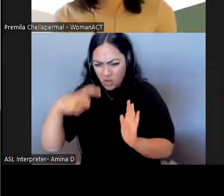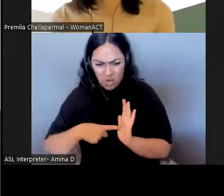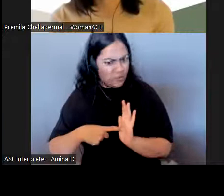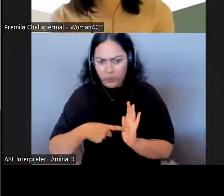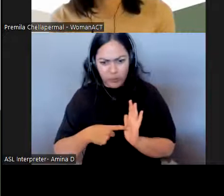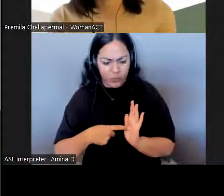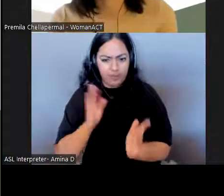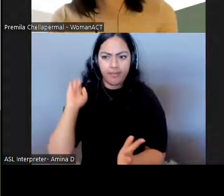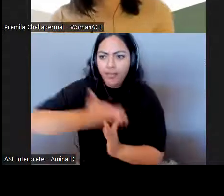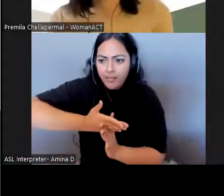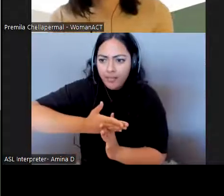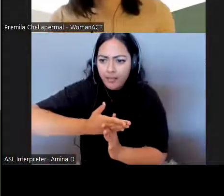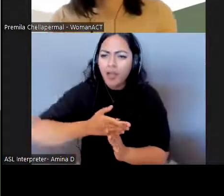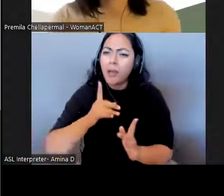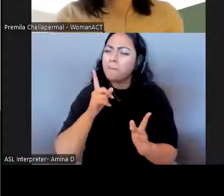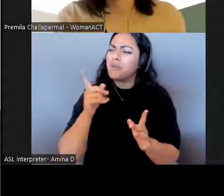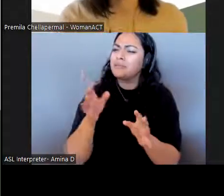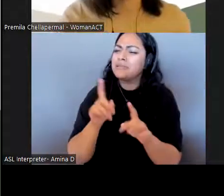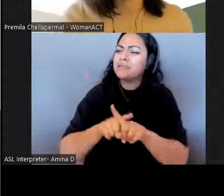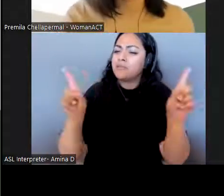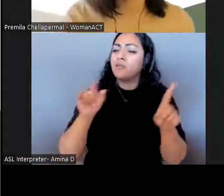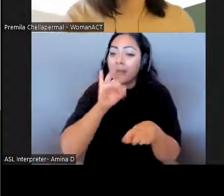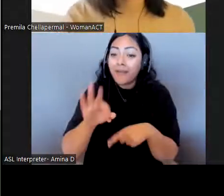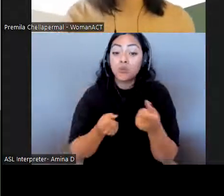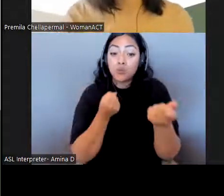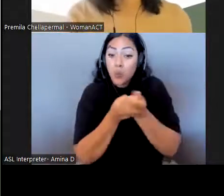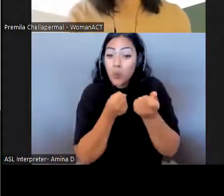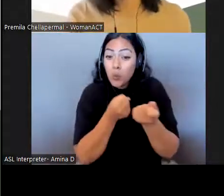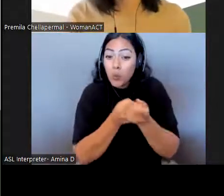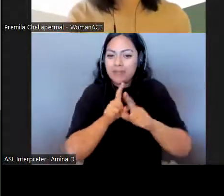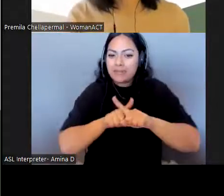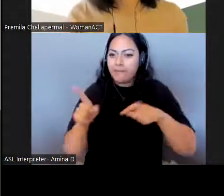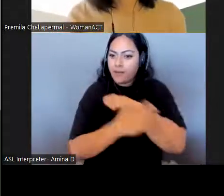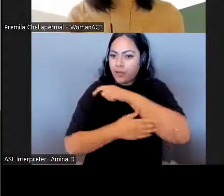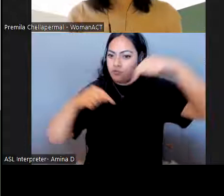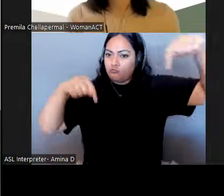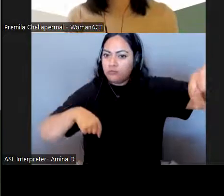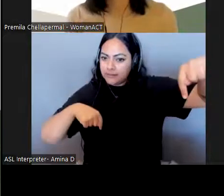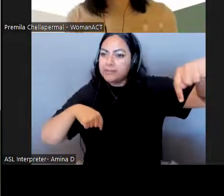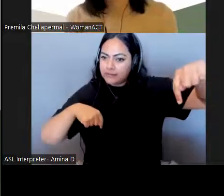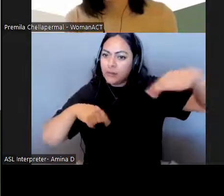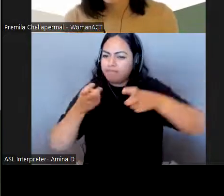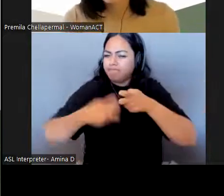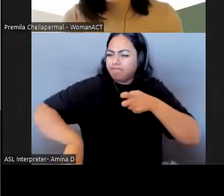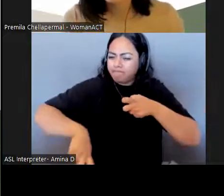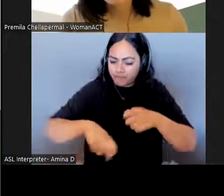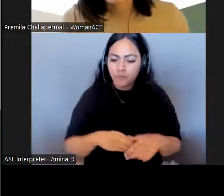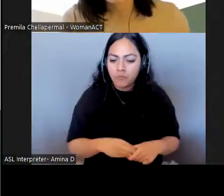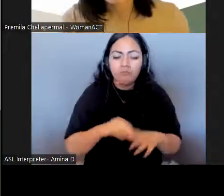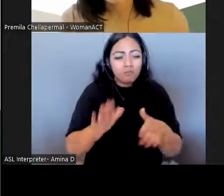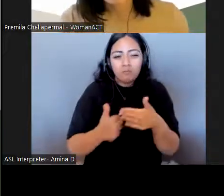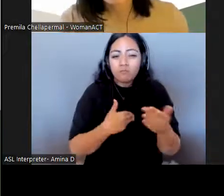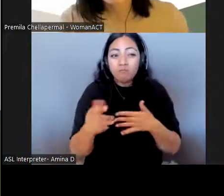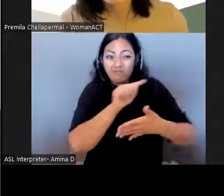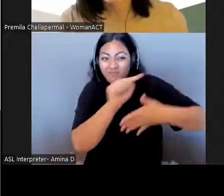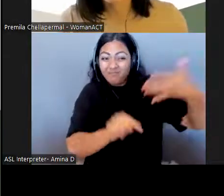supporting family member would be in a different country from them. What was interesting was that regardless of the perpetrator, was